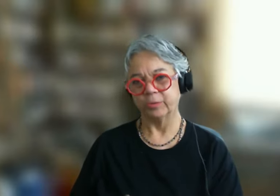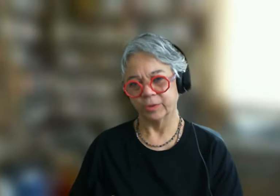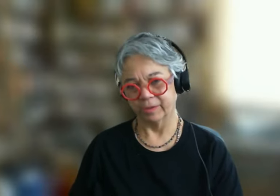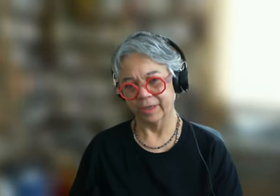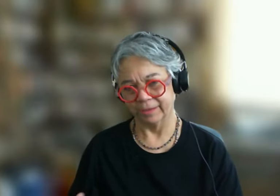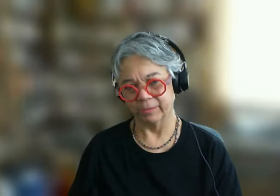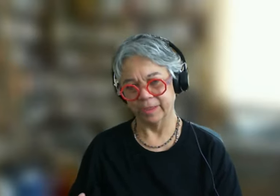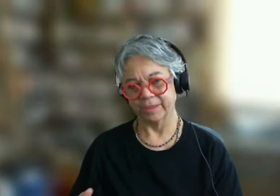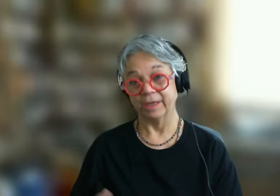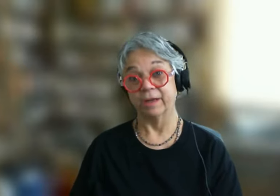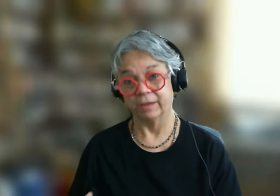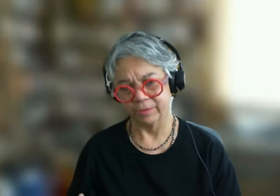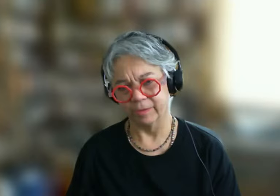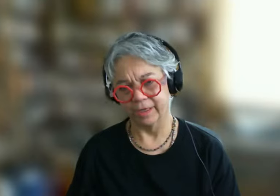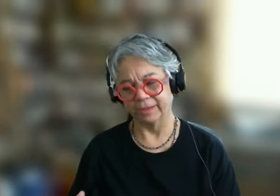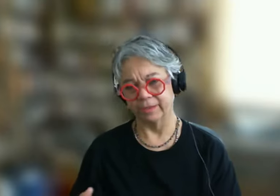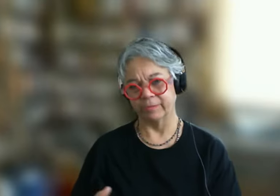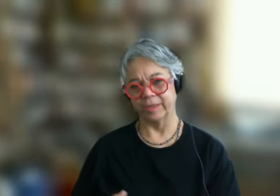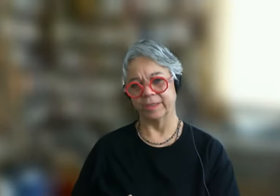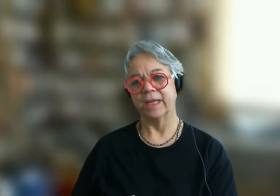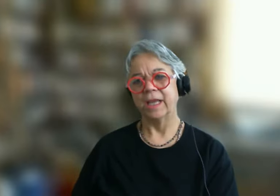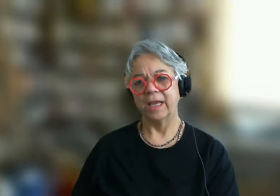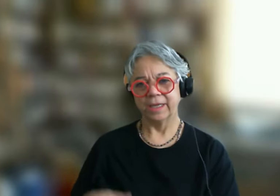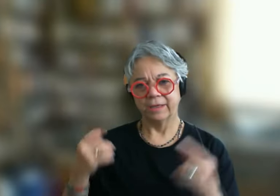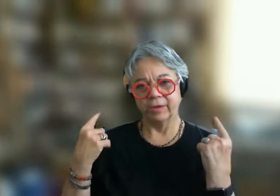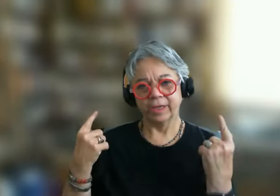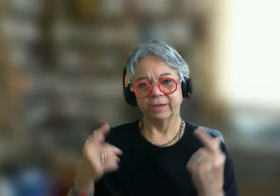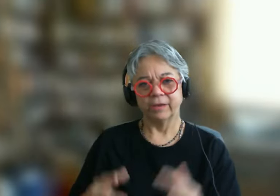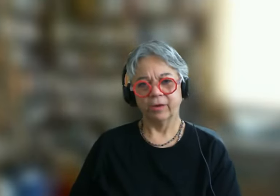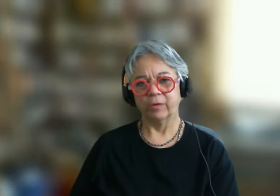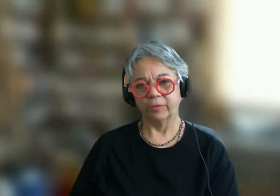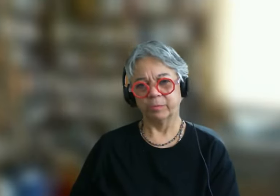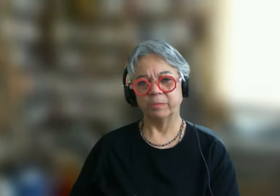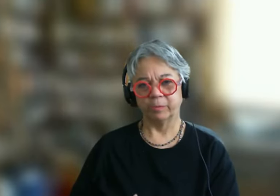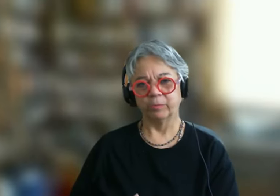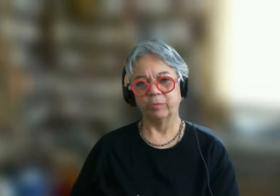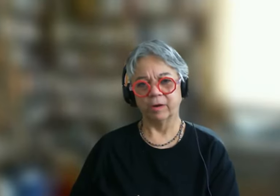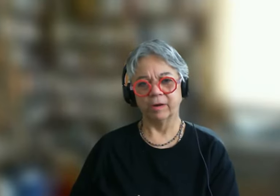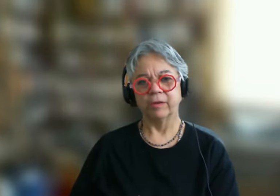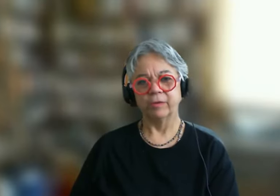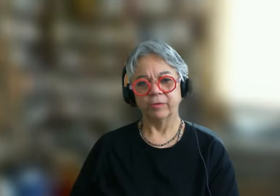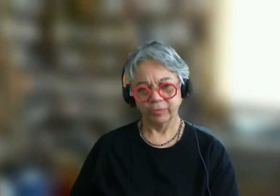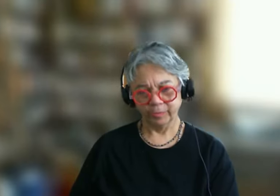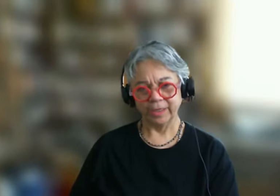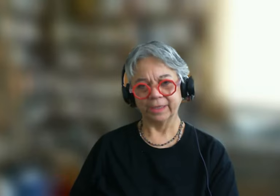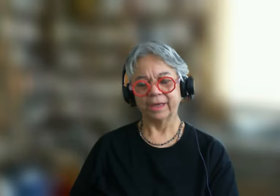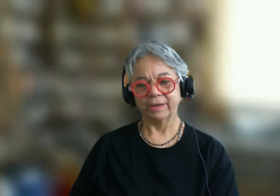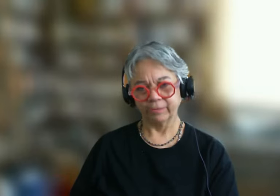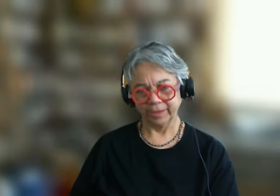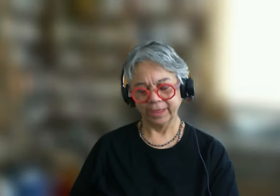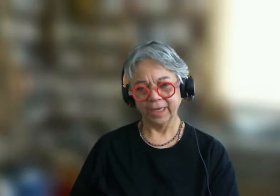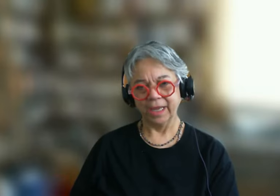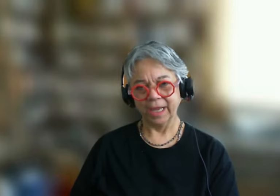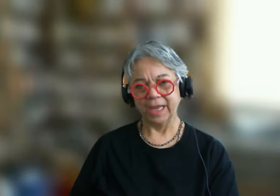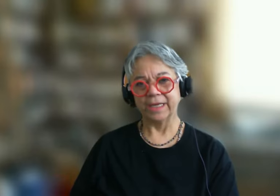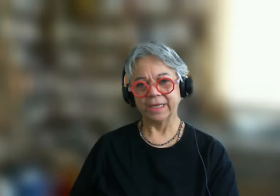categories, social categories and cultural categories in the head of the people who are doing that kind